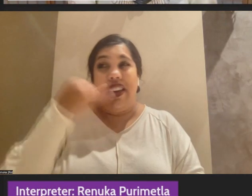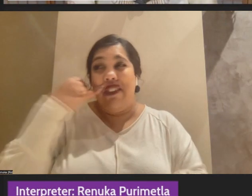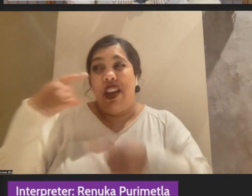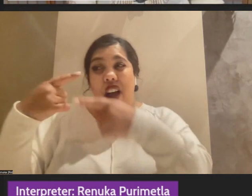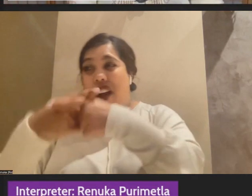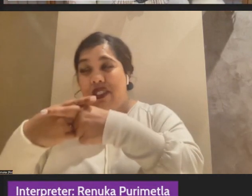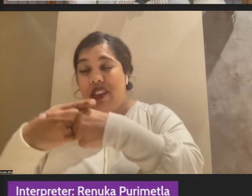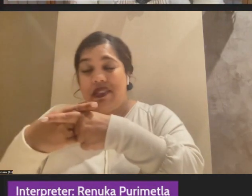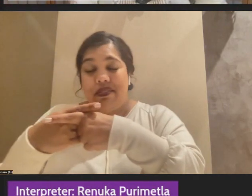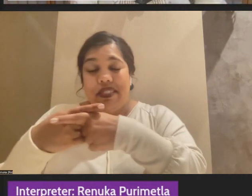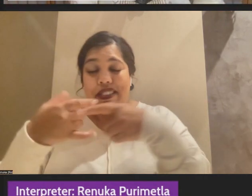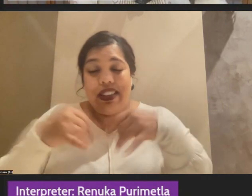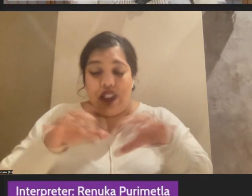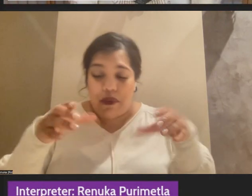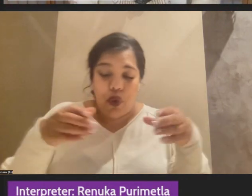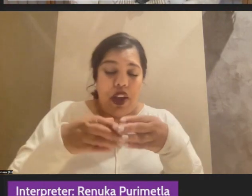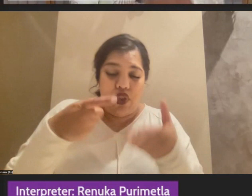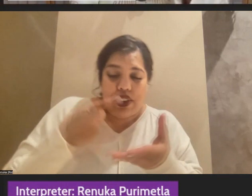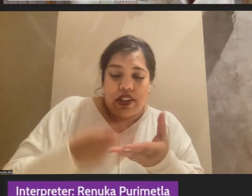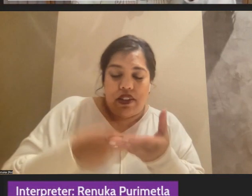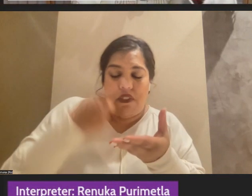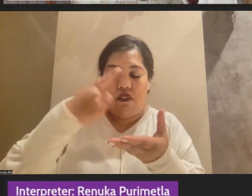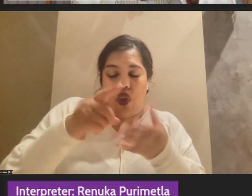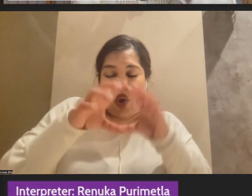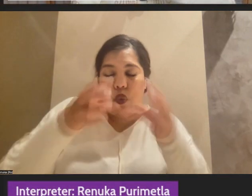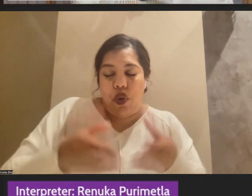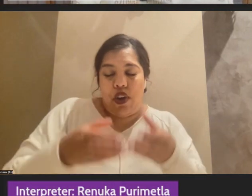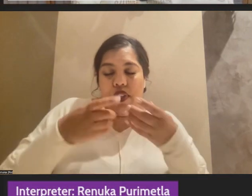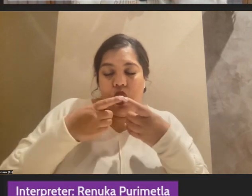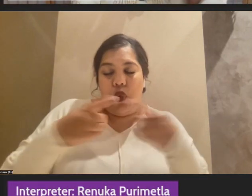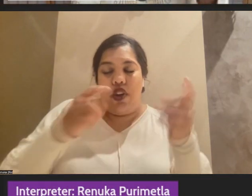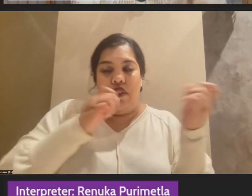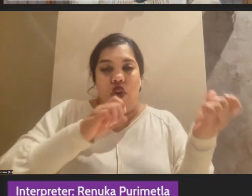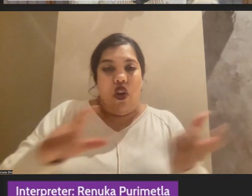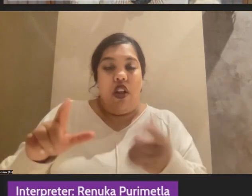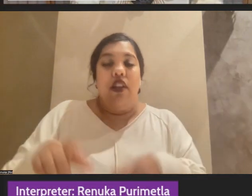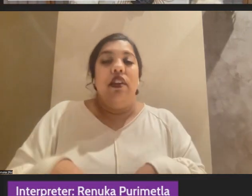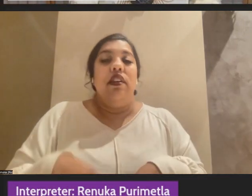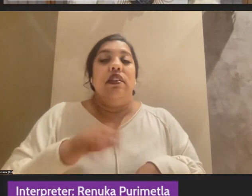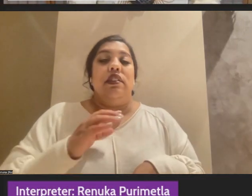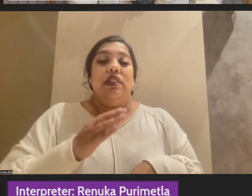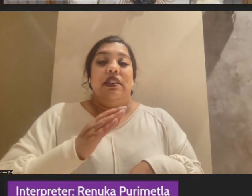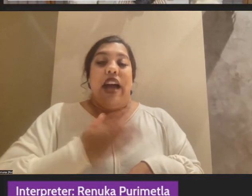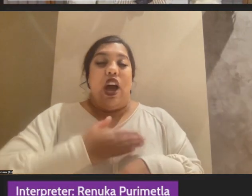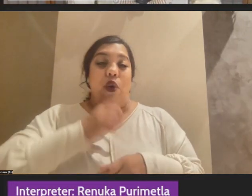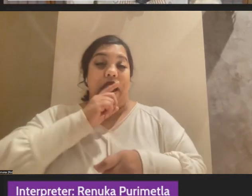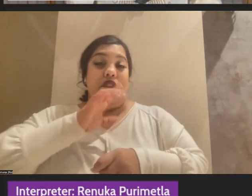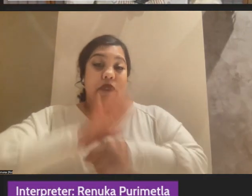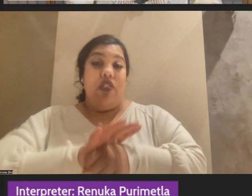This week's affirmation, our declaration, I'll say it first, and if you agree, if it resonates with you, say it with me on the second go